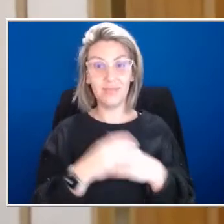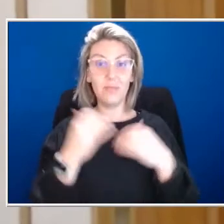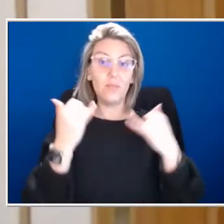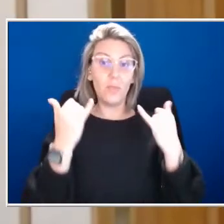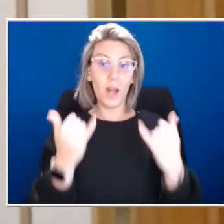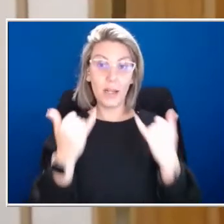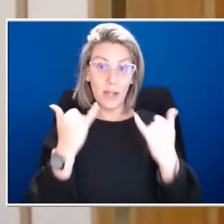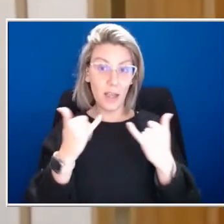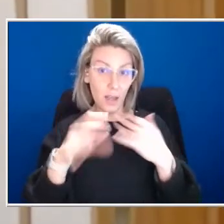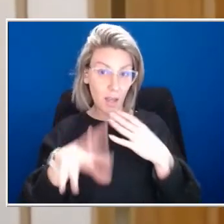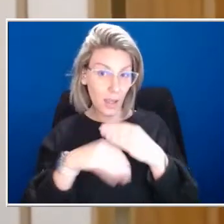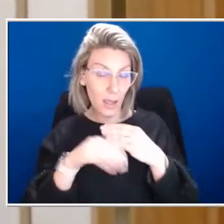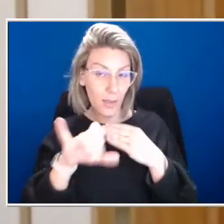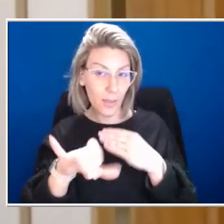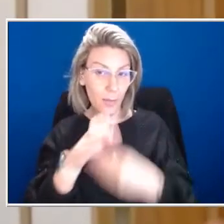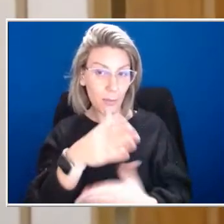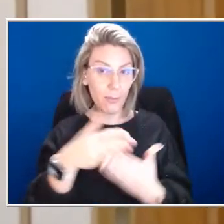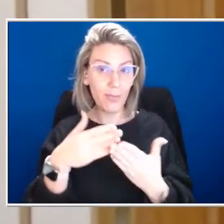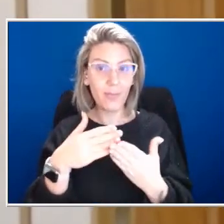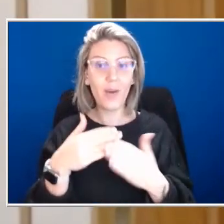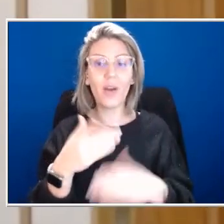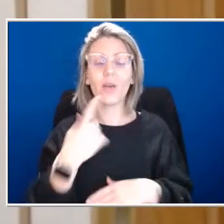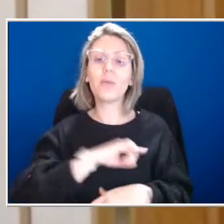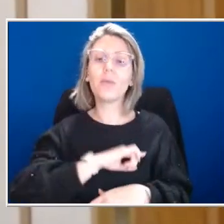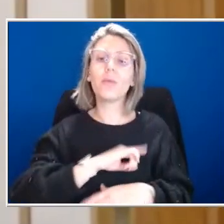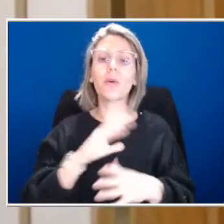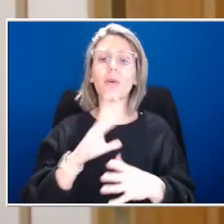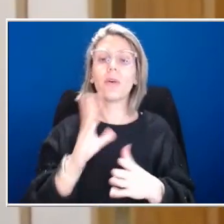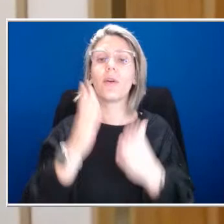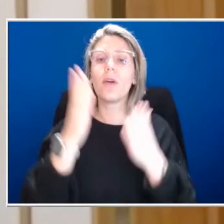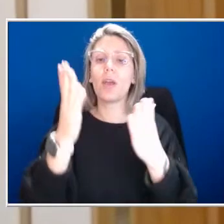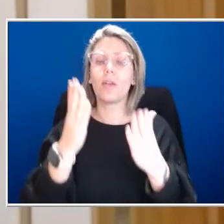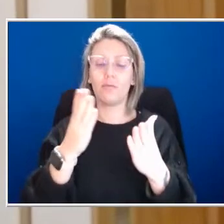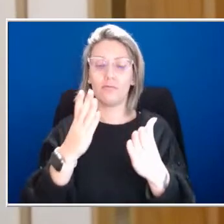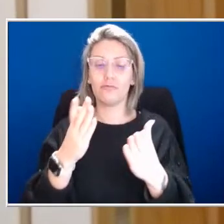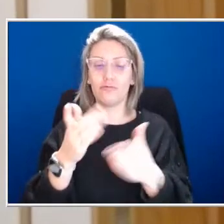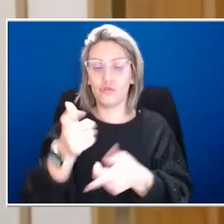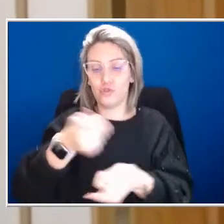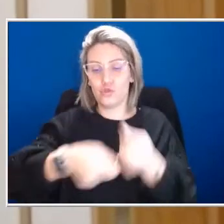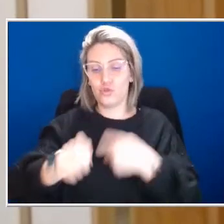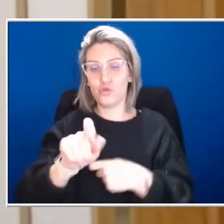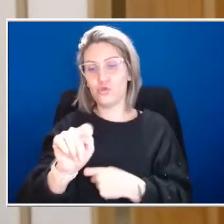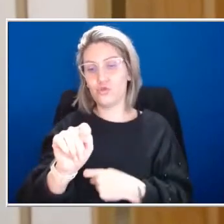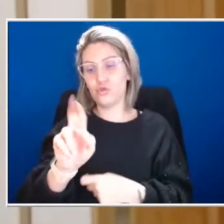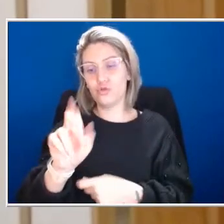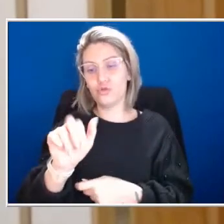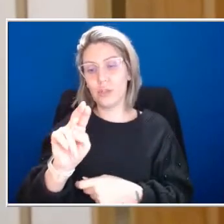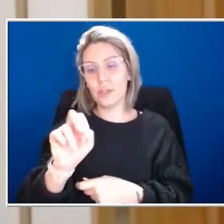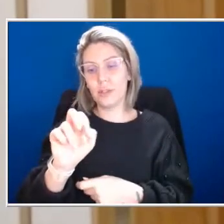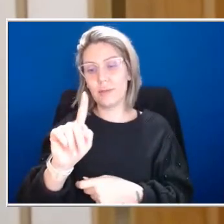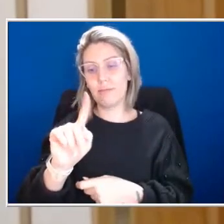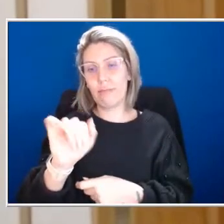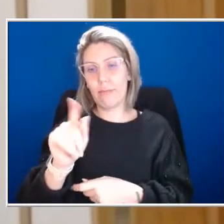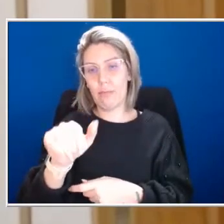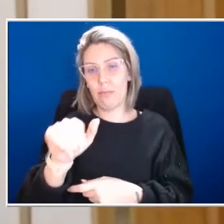add to that component, we also offer transplant in these patients. So you need a very